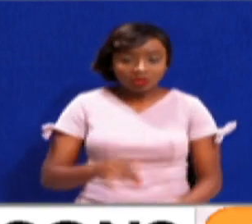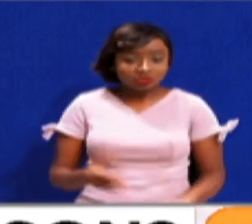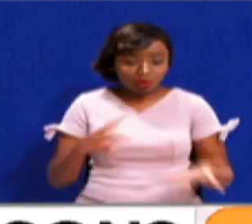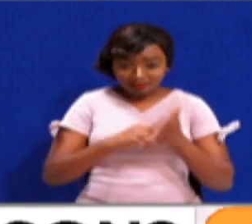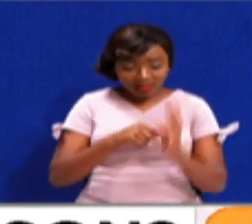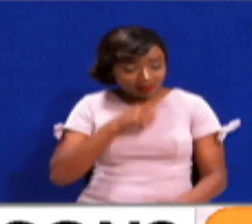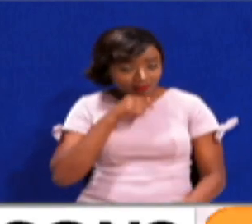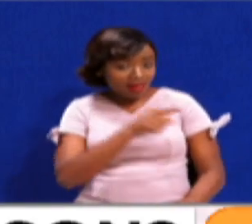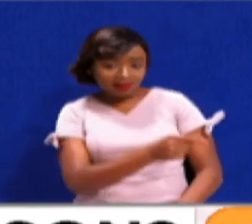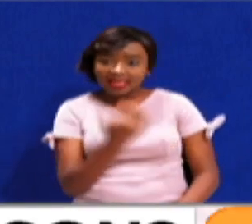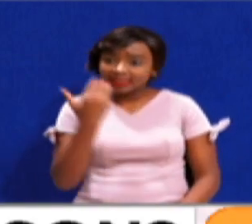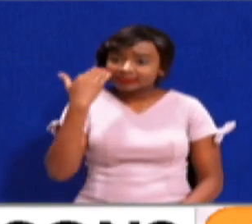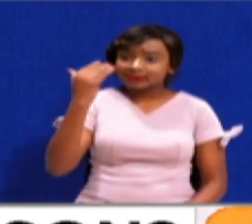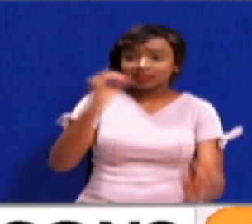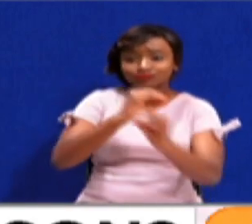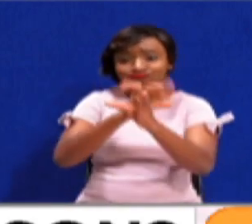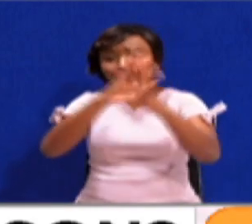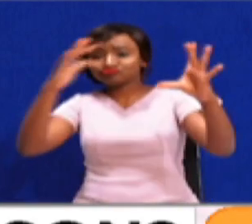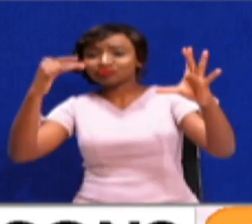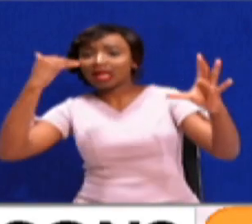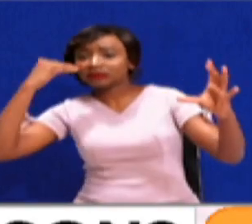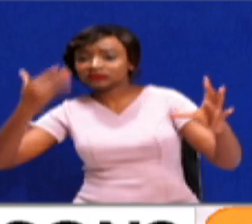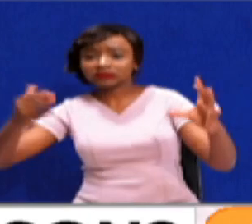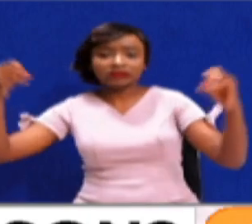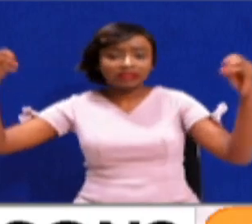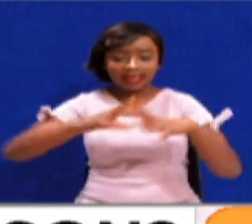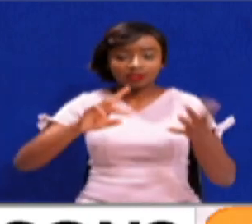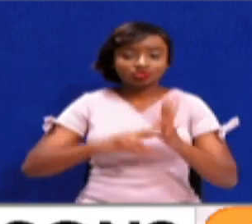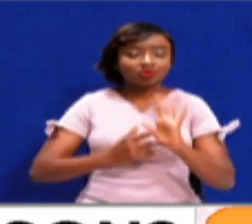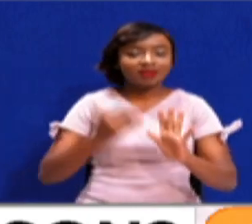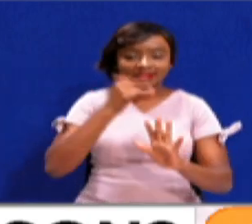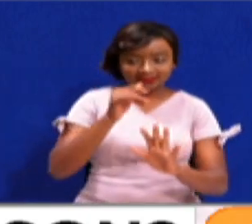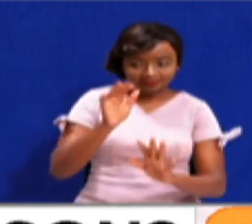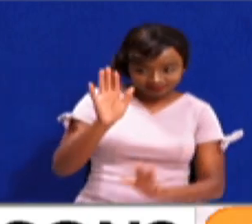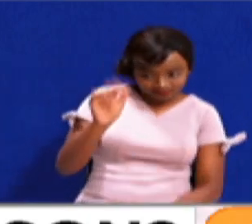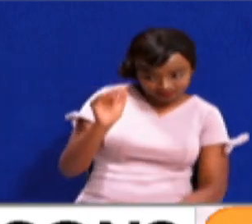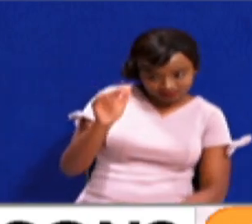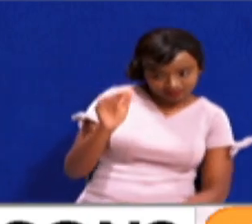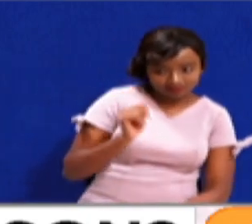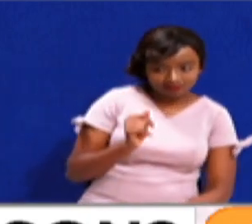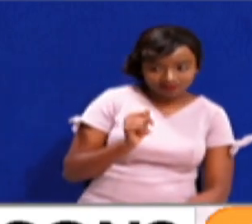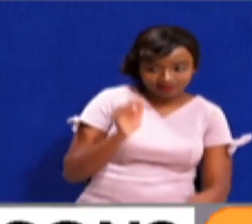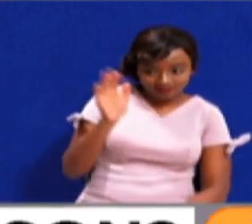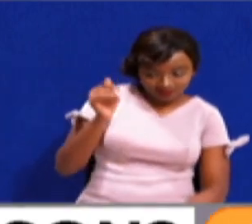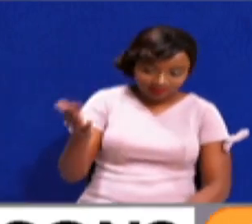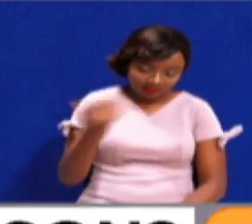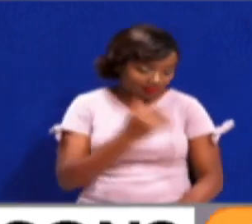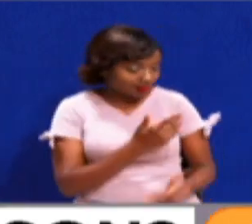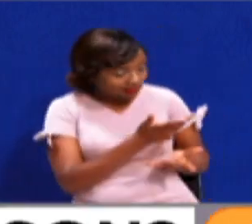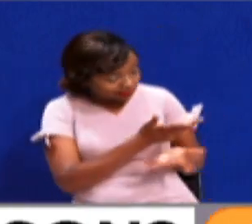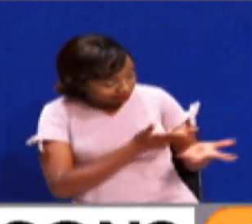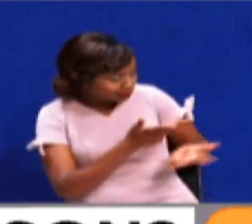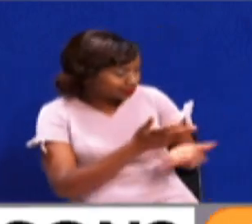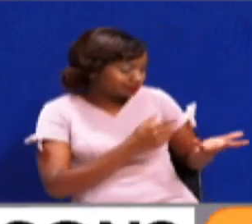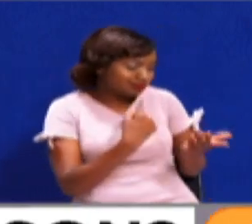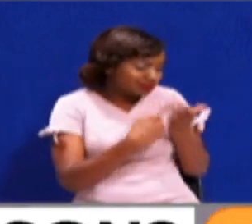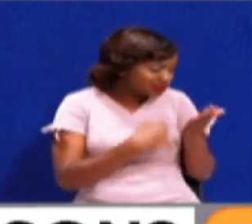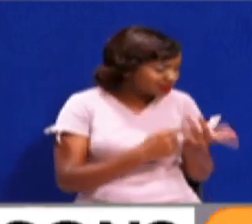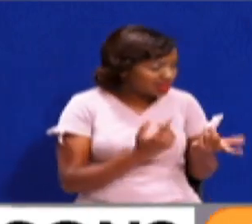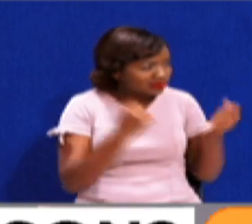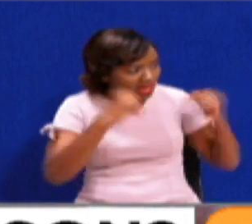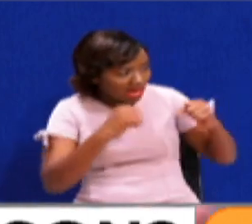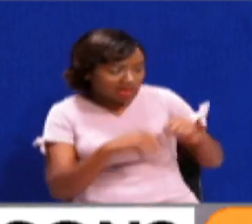see what was coming. Yeah, probably it should have called for what you're saying behind the scene, kind of discussions. Let's agree on how to go